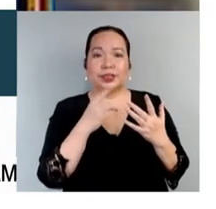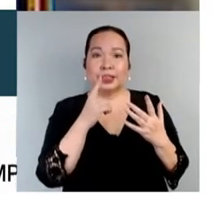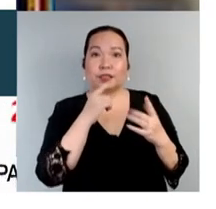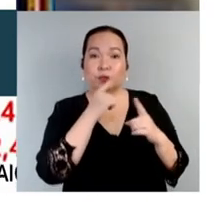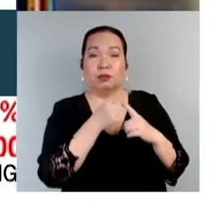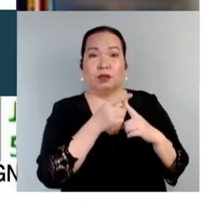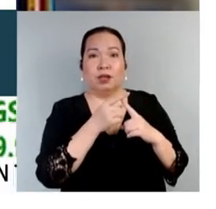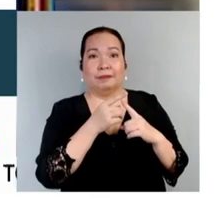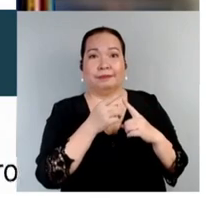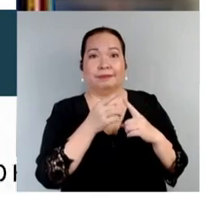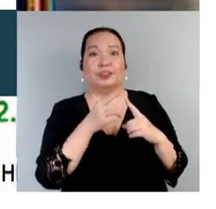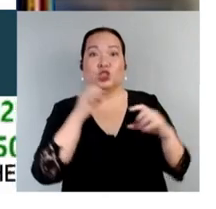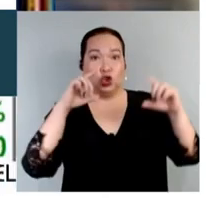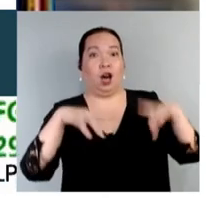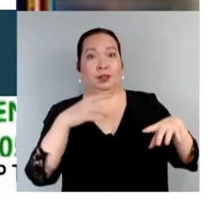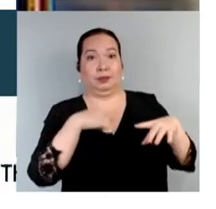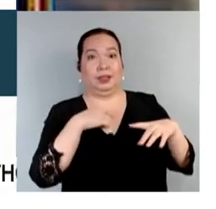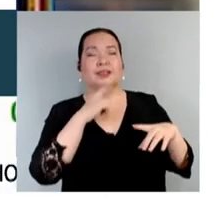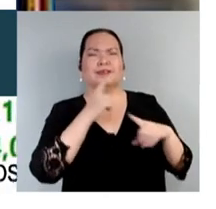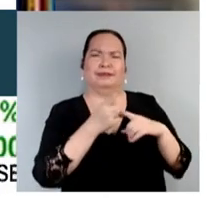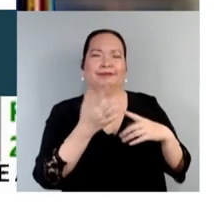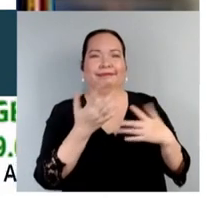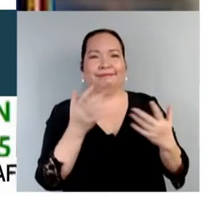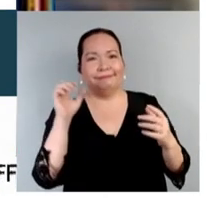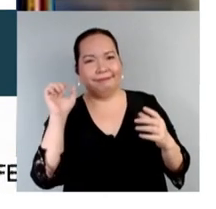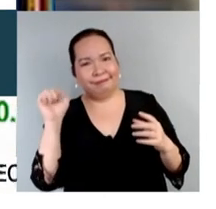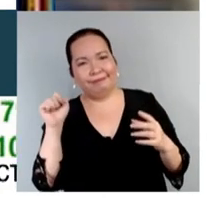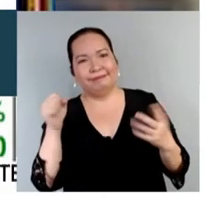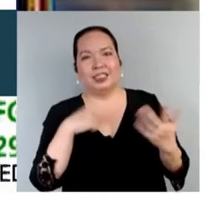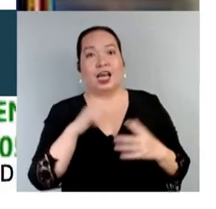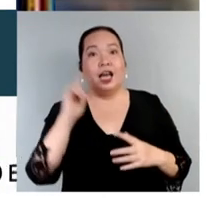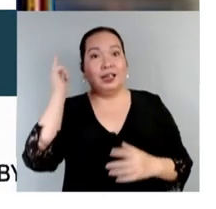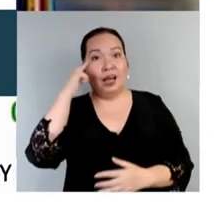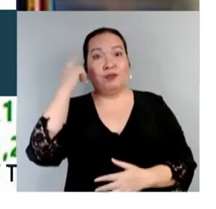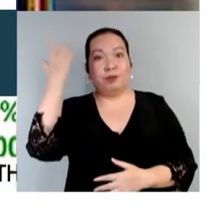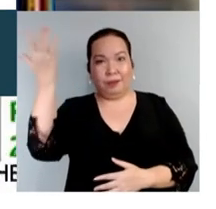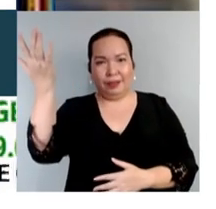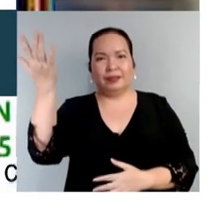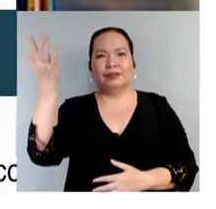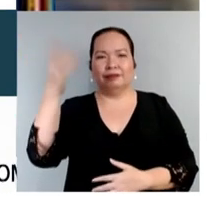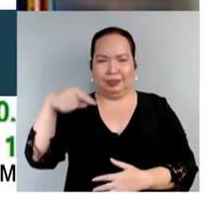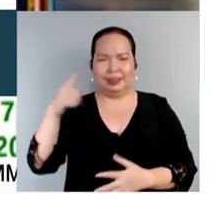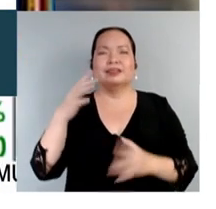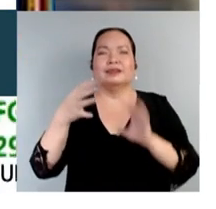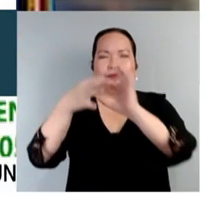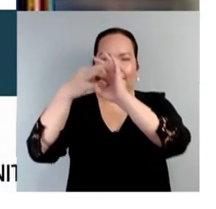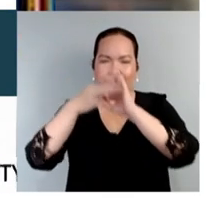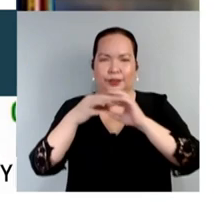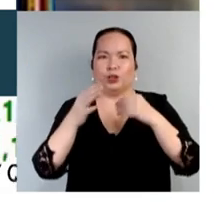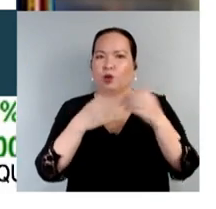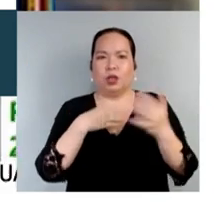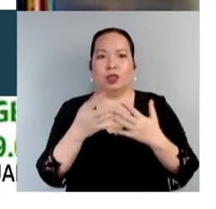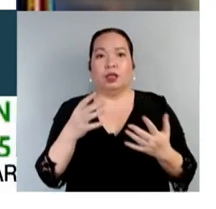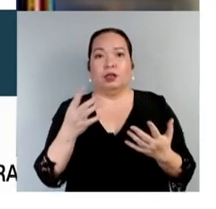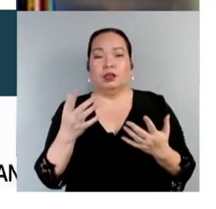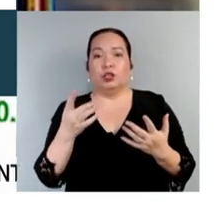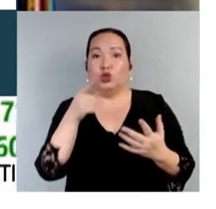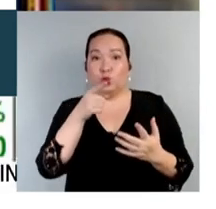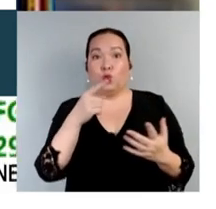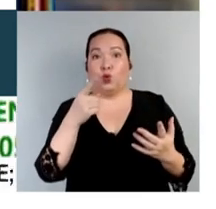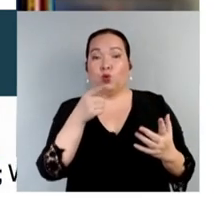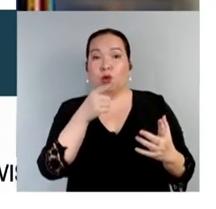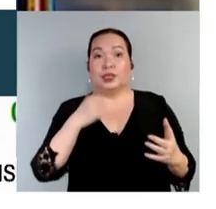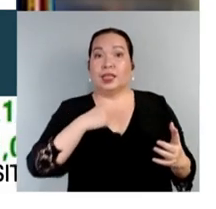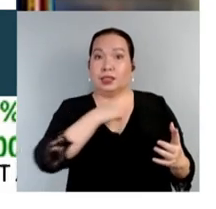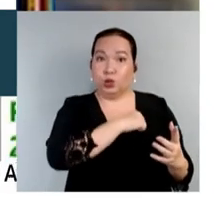our government. And even if you're a senator, regardless whether you're with the opposition or the administration, you would like a